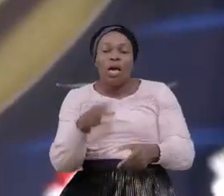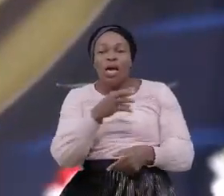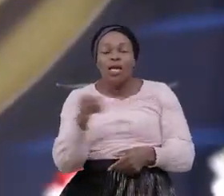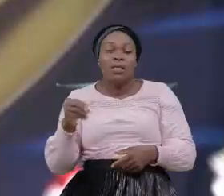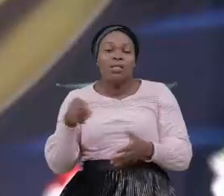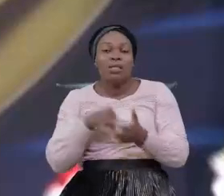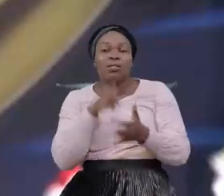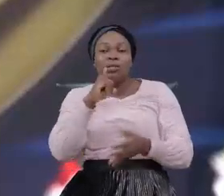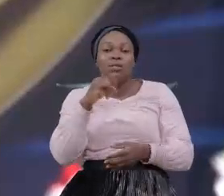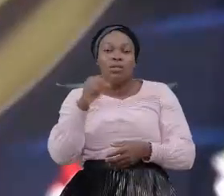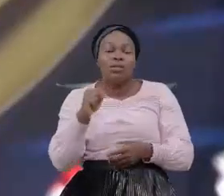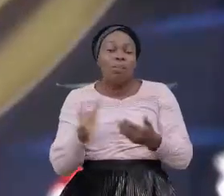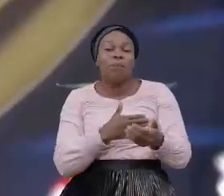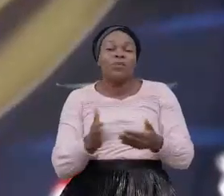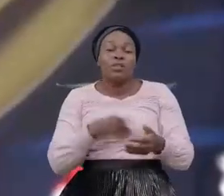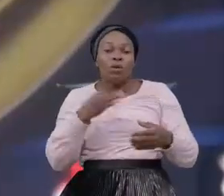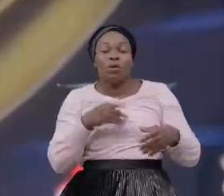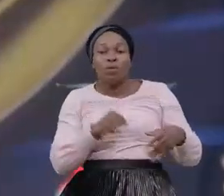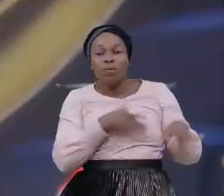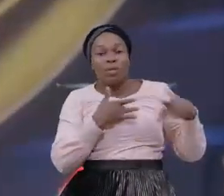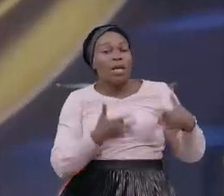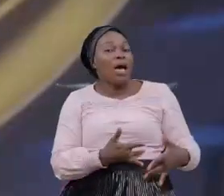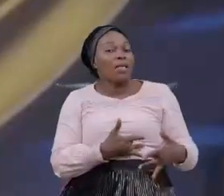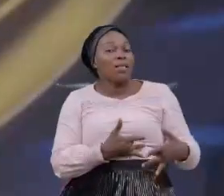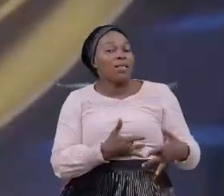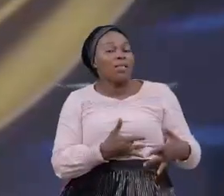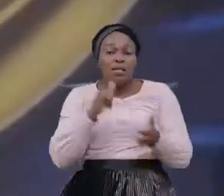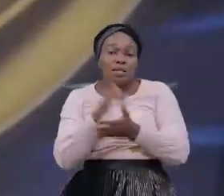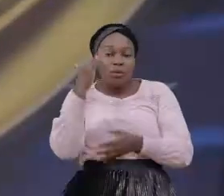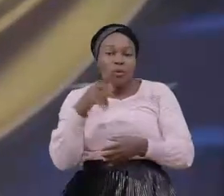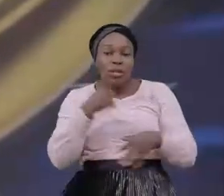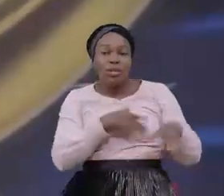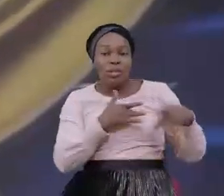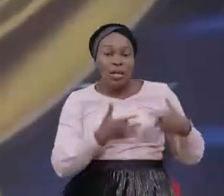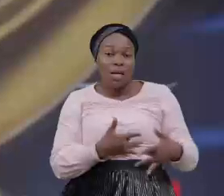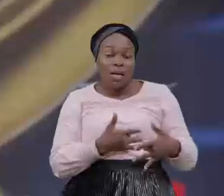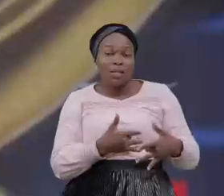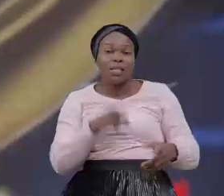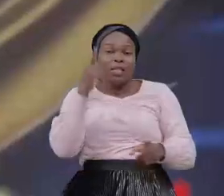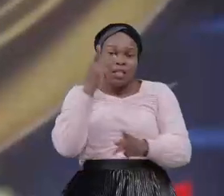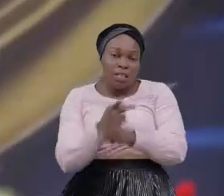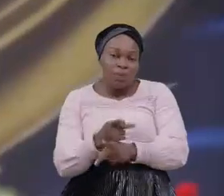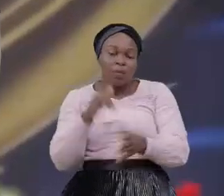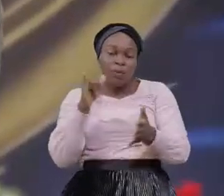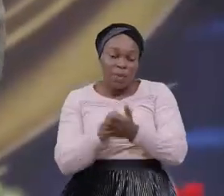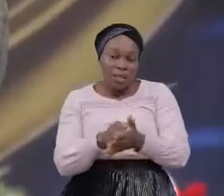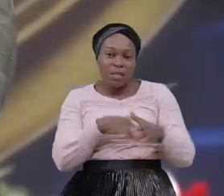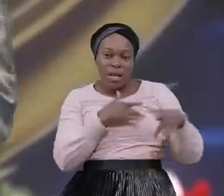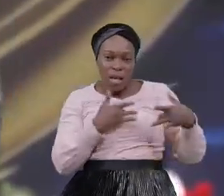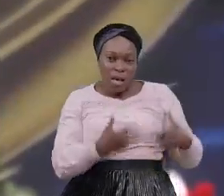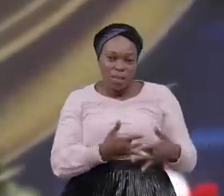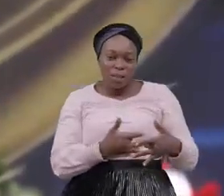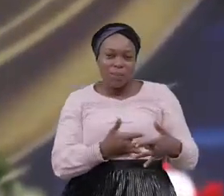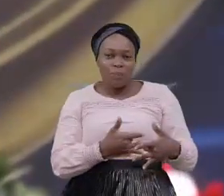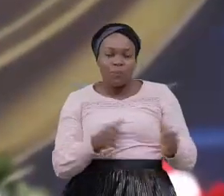matter of the heart. That's the reason why it says, keep that heart with all